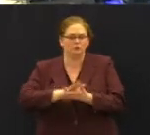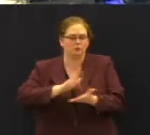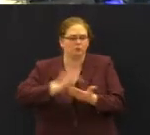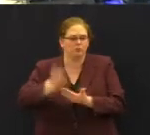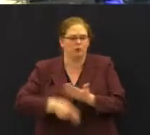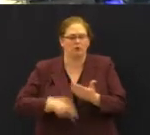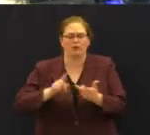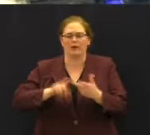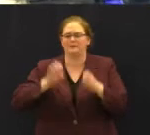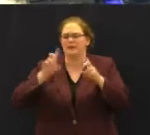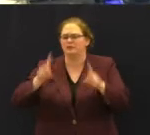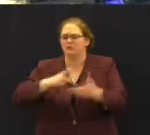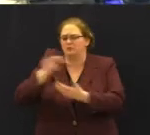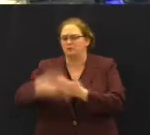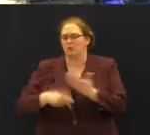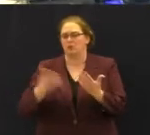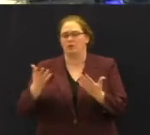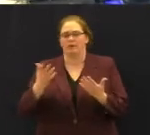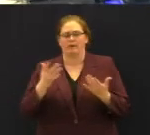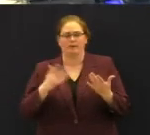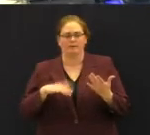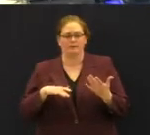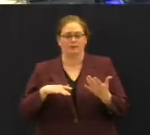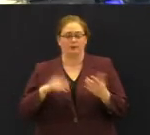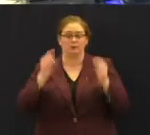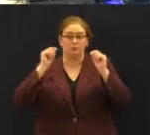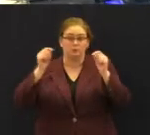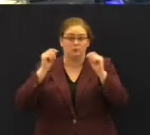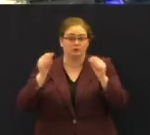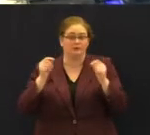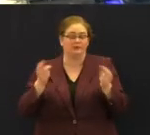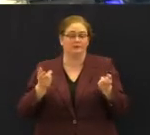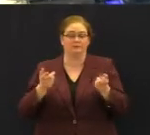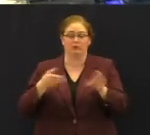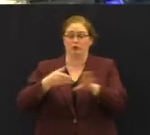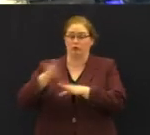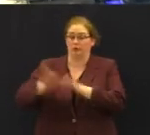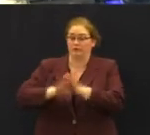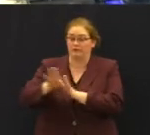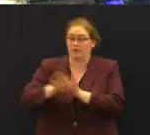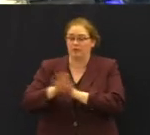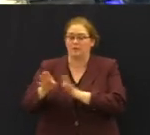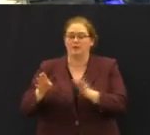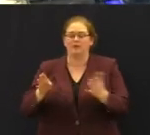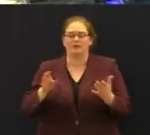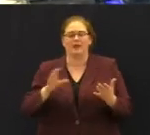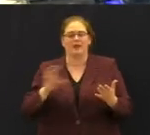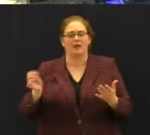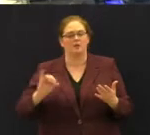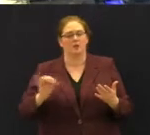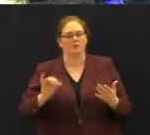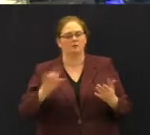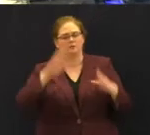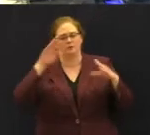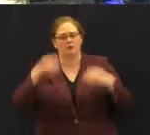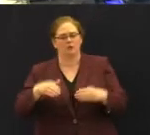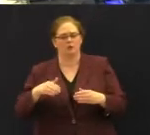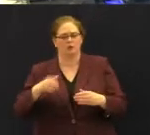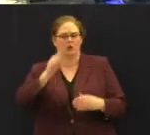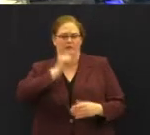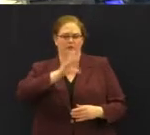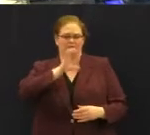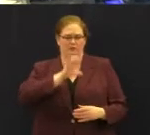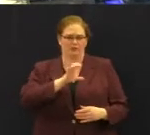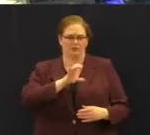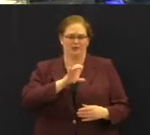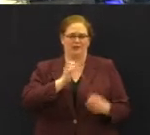programs, educational programs, tutoring, career development, and also focusing on the senior